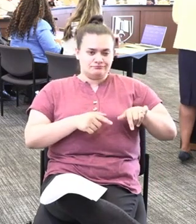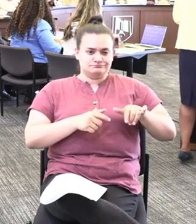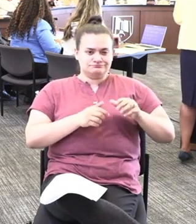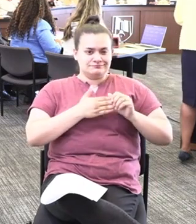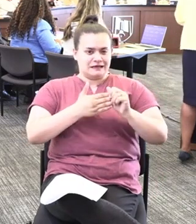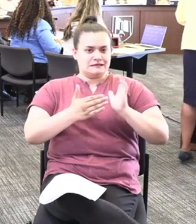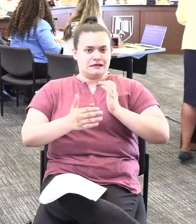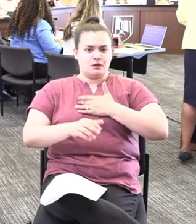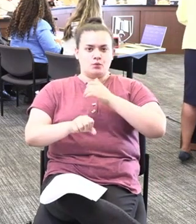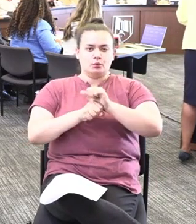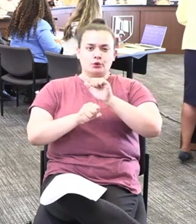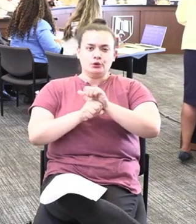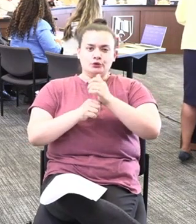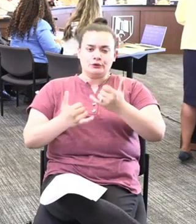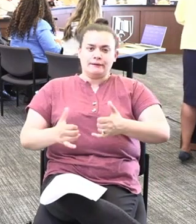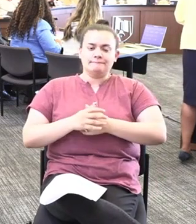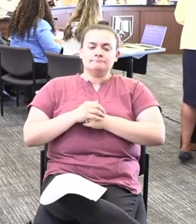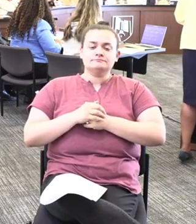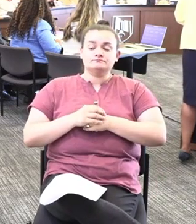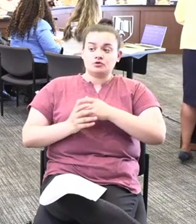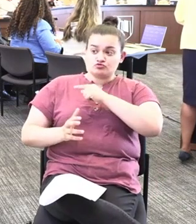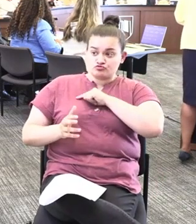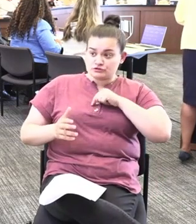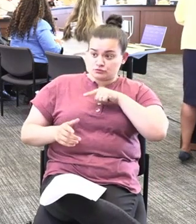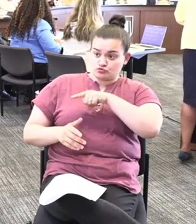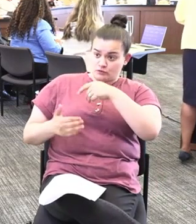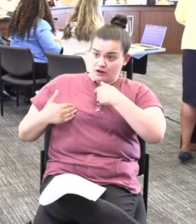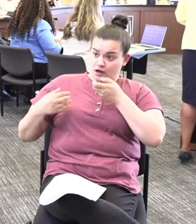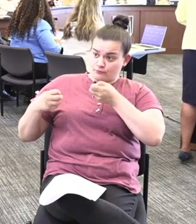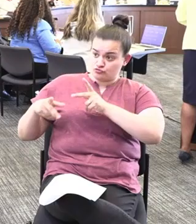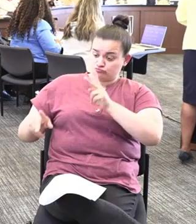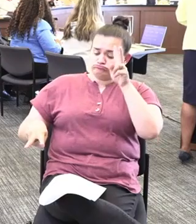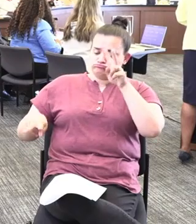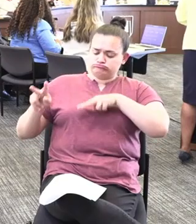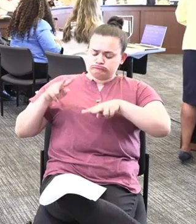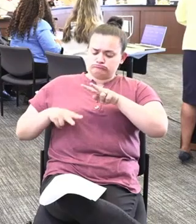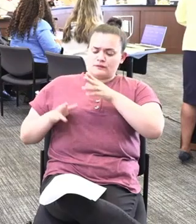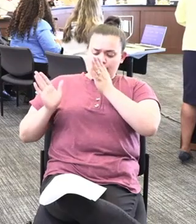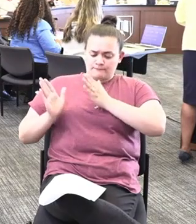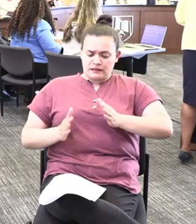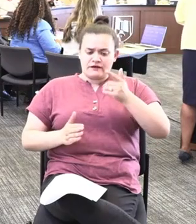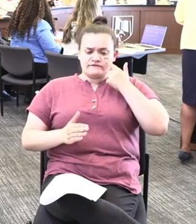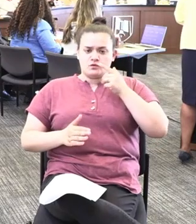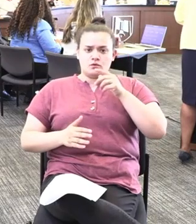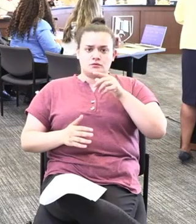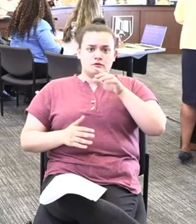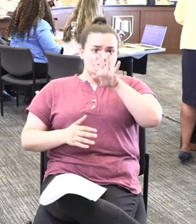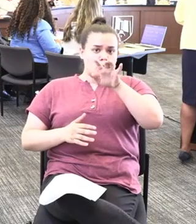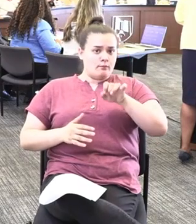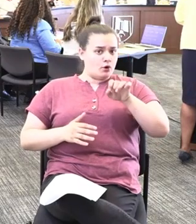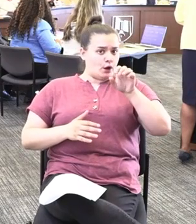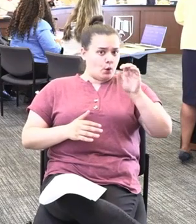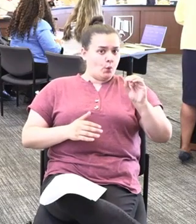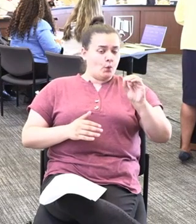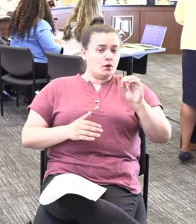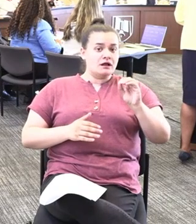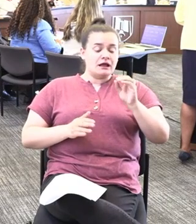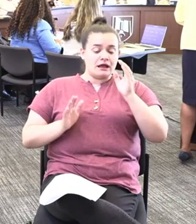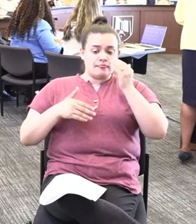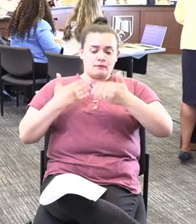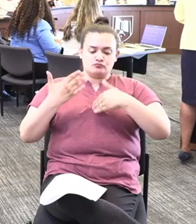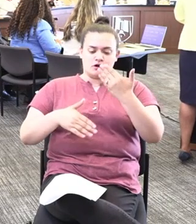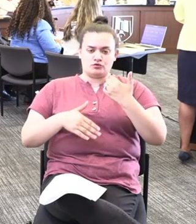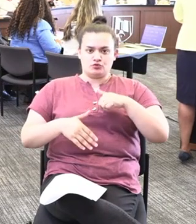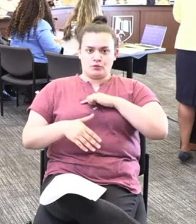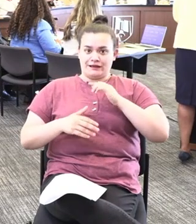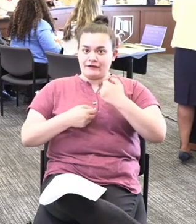today. Trustees, you've had the opportunity to review the SIM Plan 4.0 and the progress the college has made.